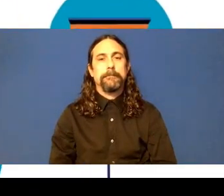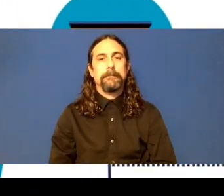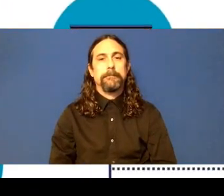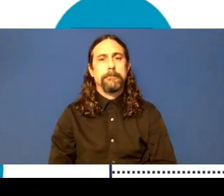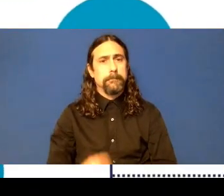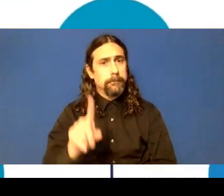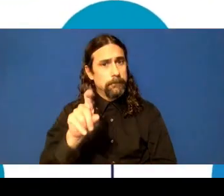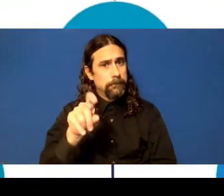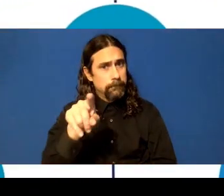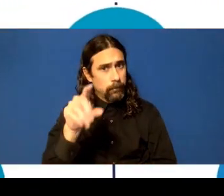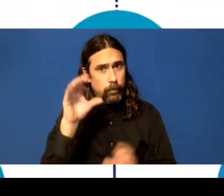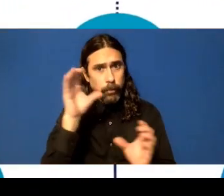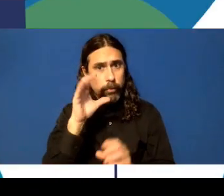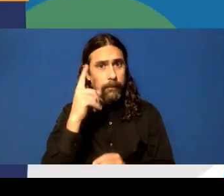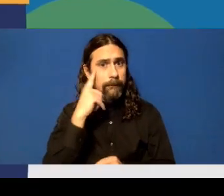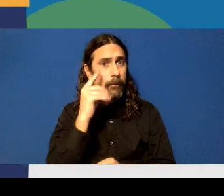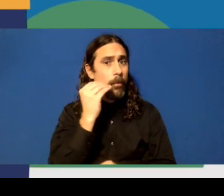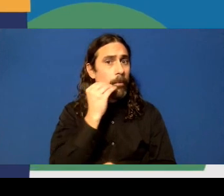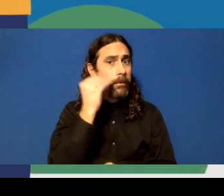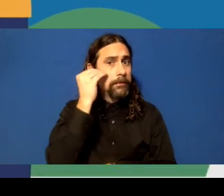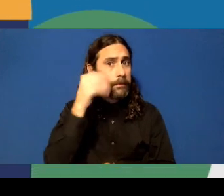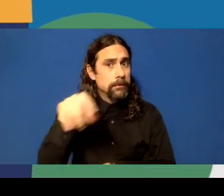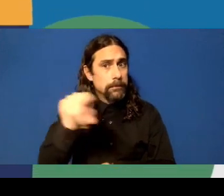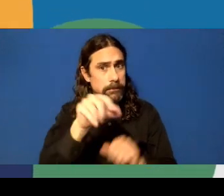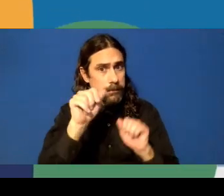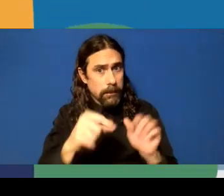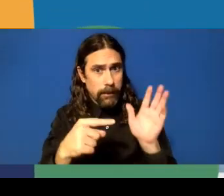Are you looking for housing that you can afford?